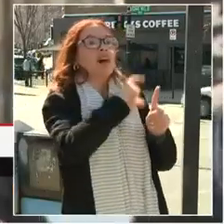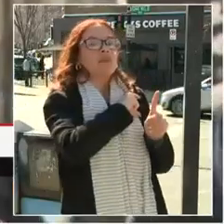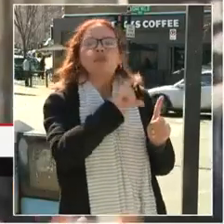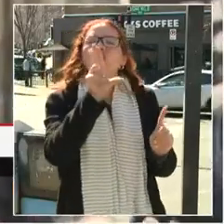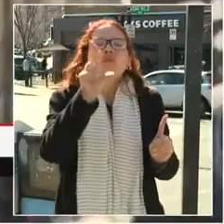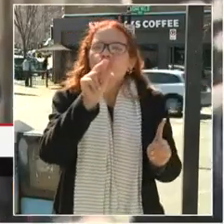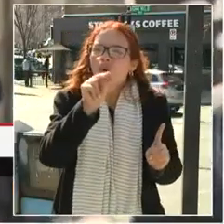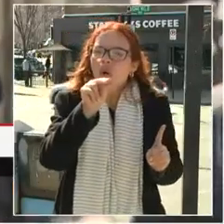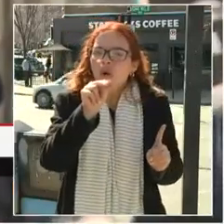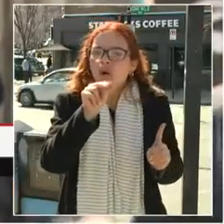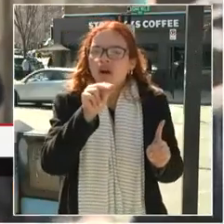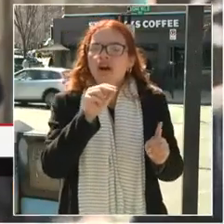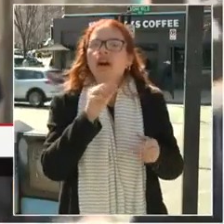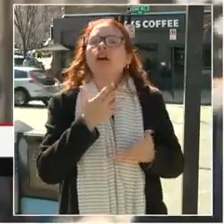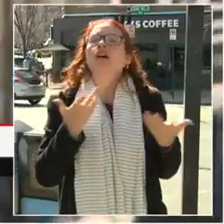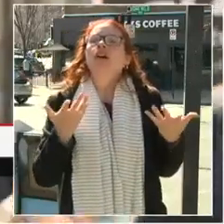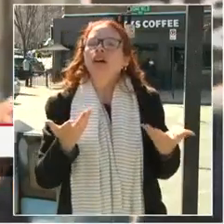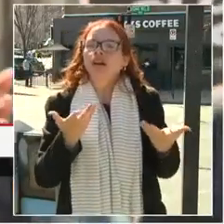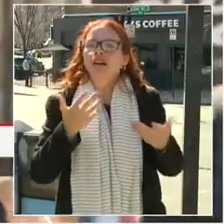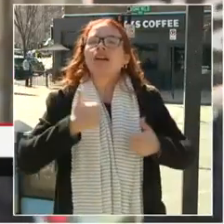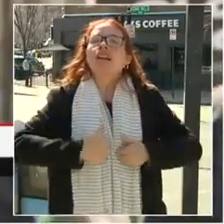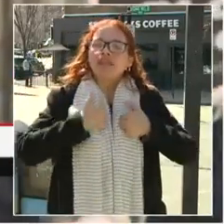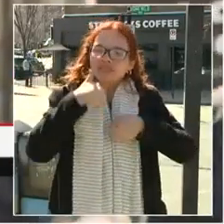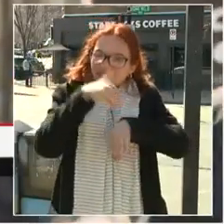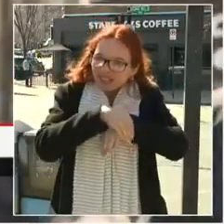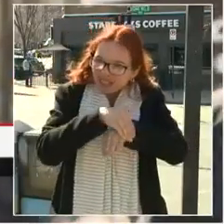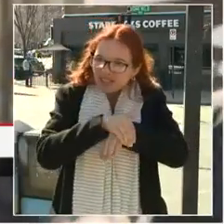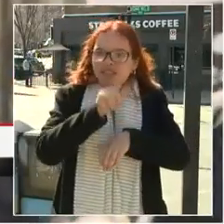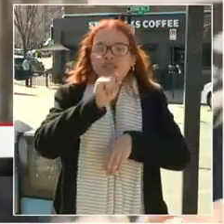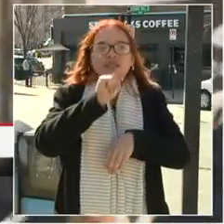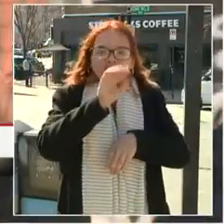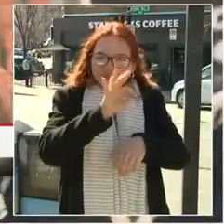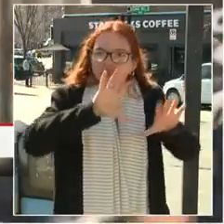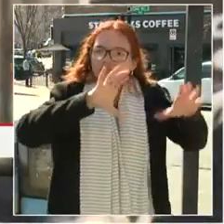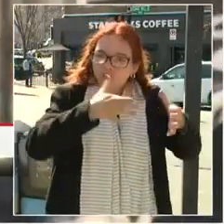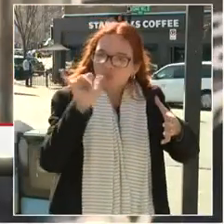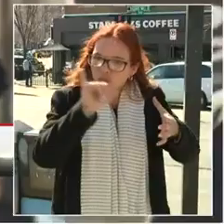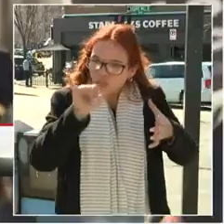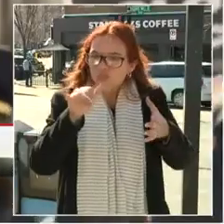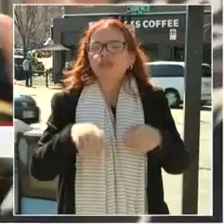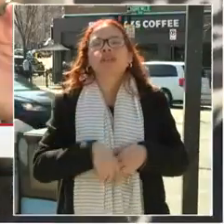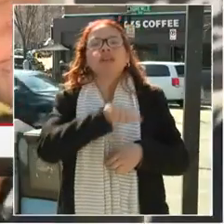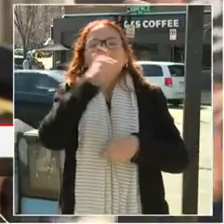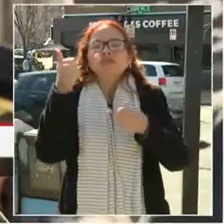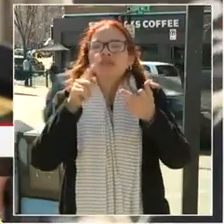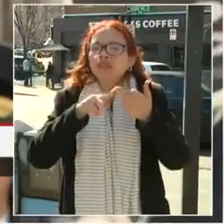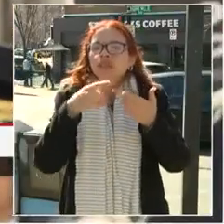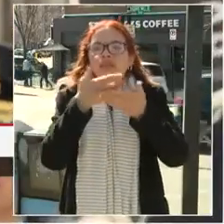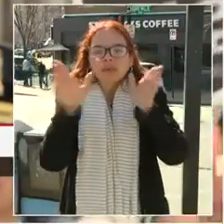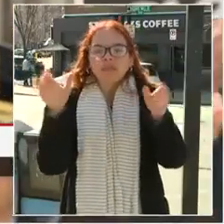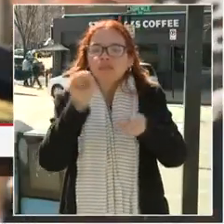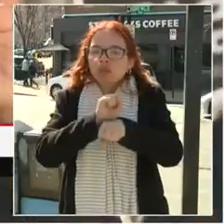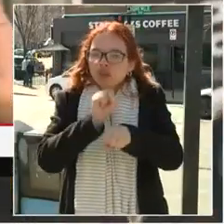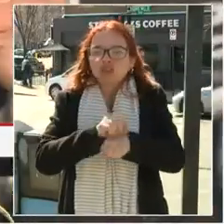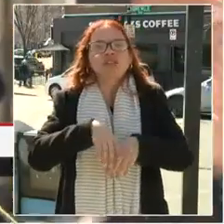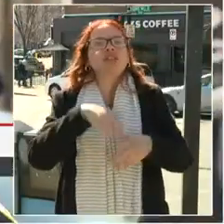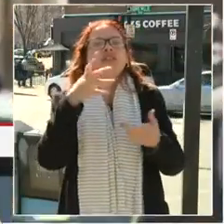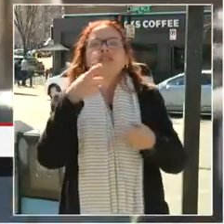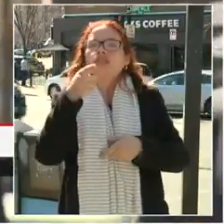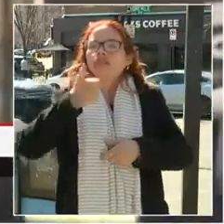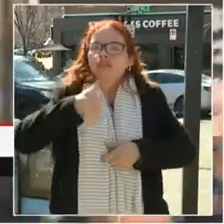part of it, but our nightlife task force partners include Department of Public Works, Department of Transportation, Department of Vehicles for